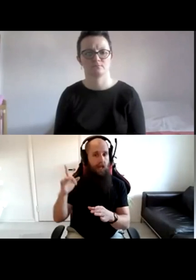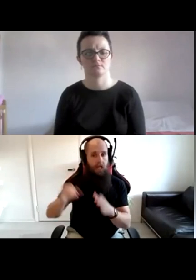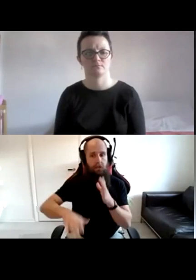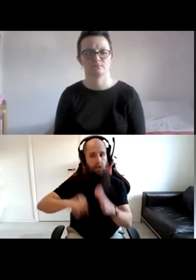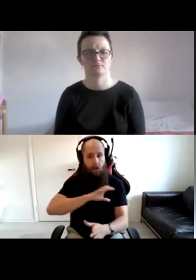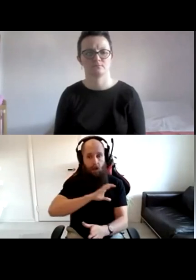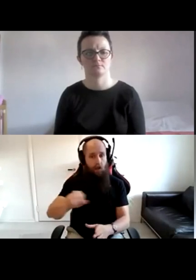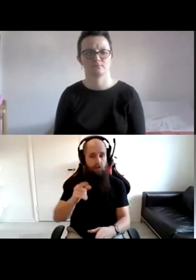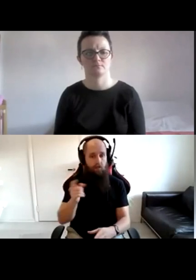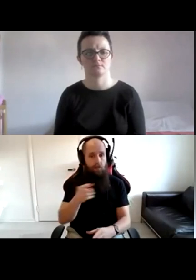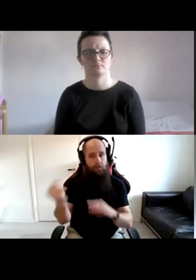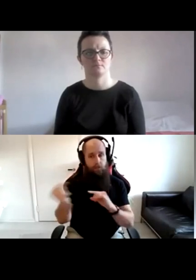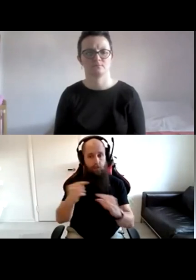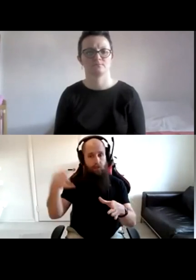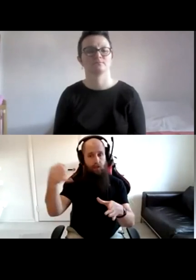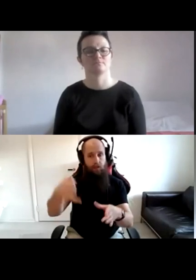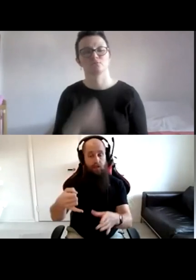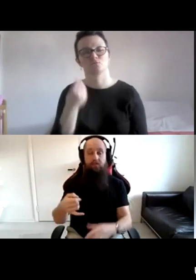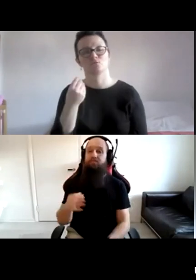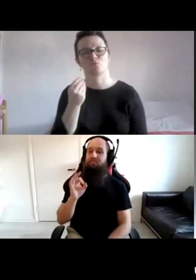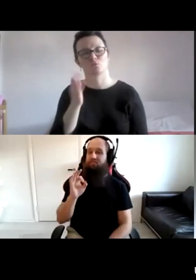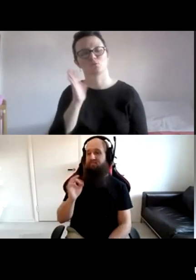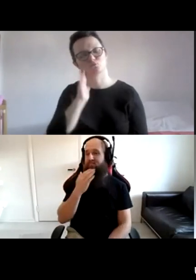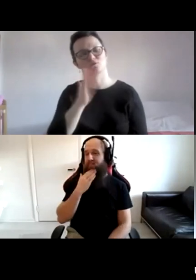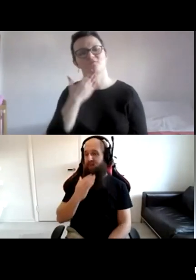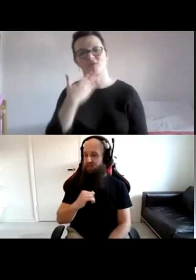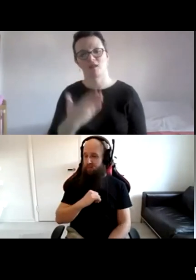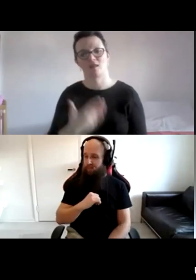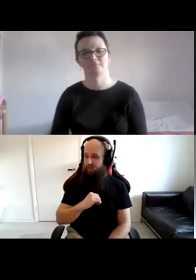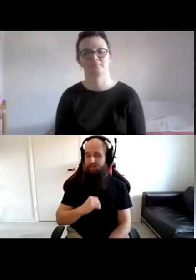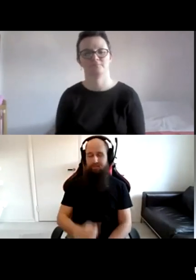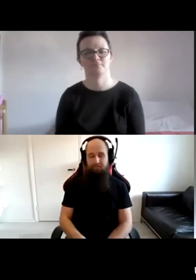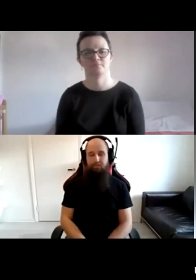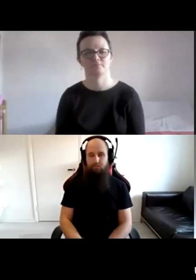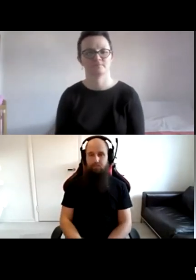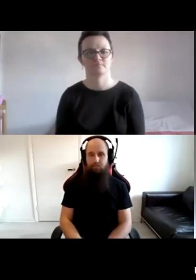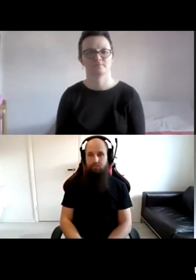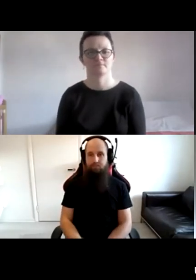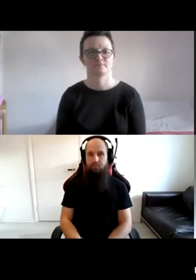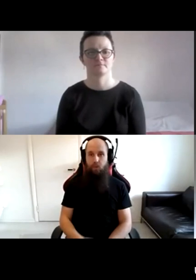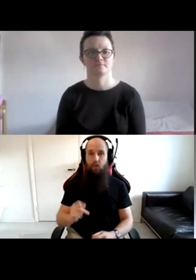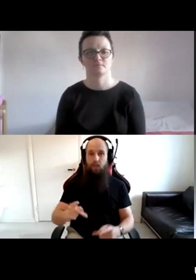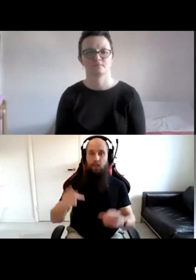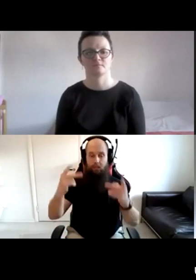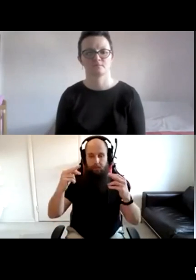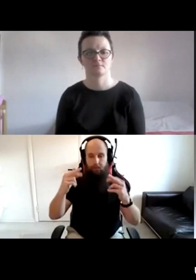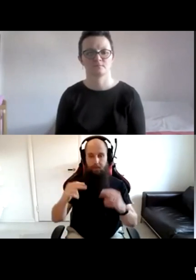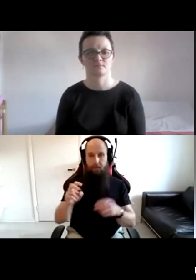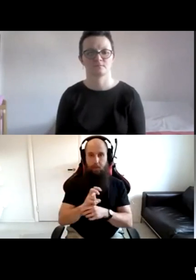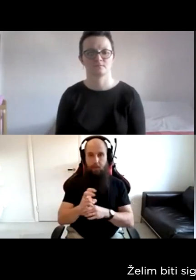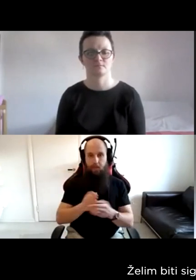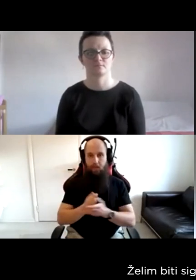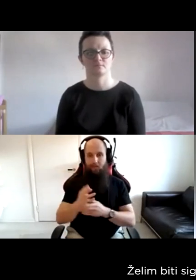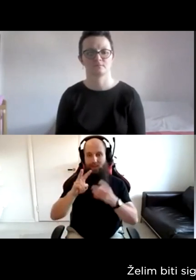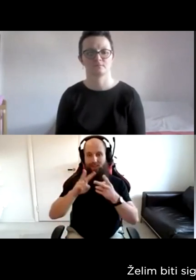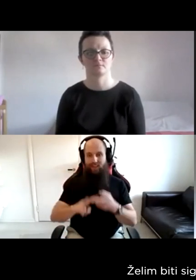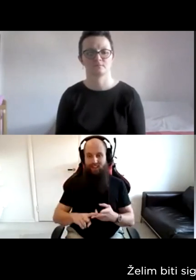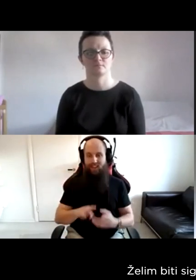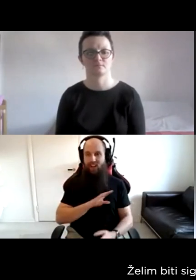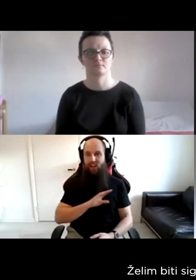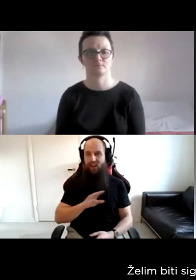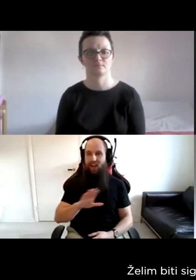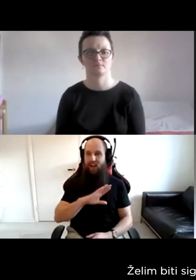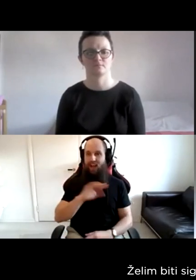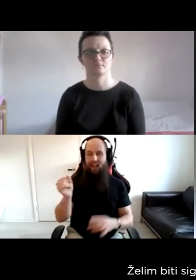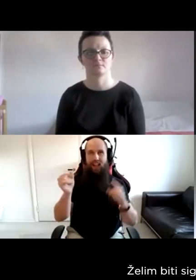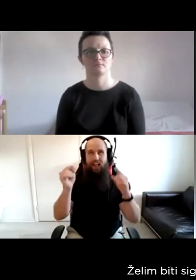Thank you. That's good to hear. All right, let me just scroll through again. I have everyone on a row up top, so I just want to